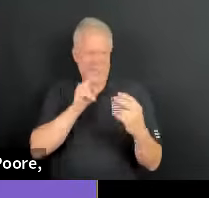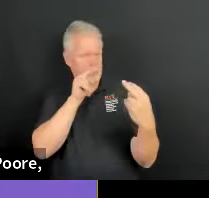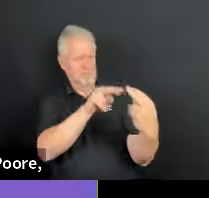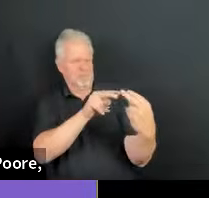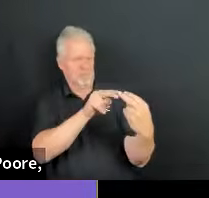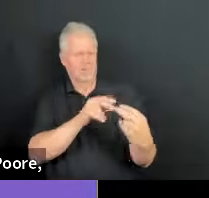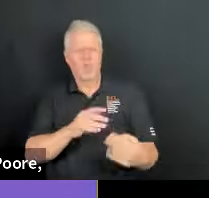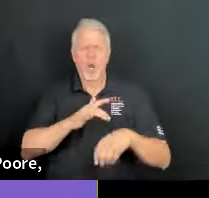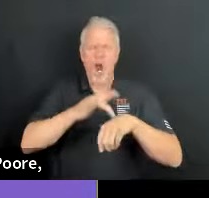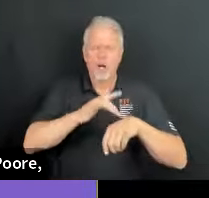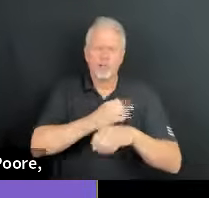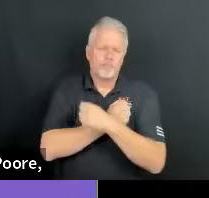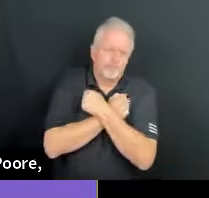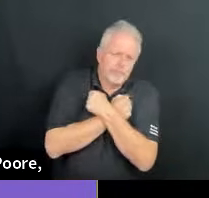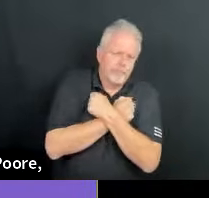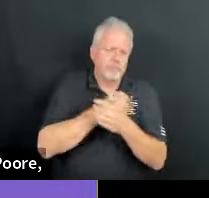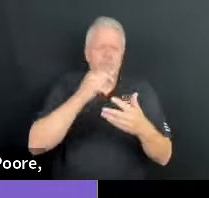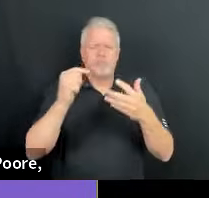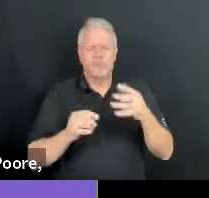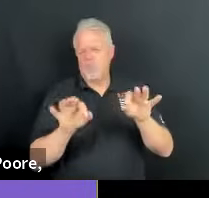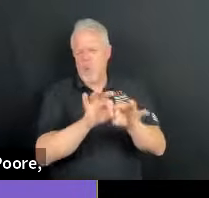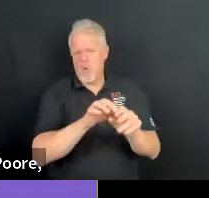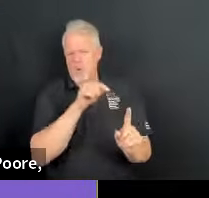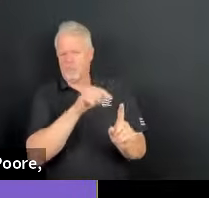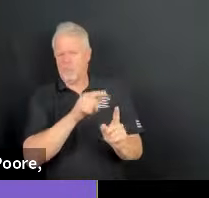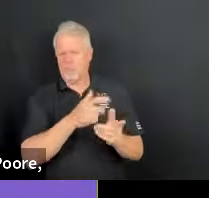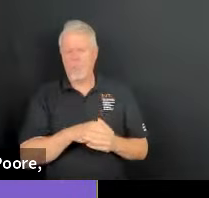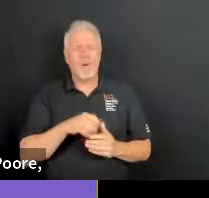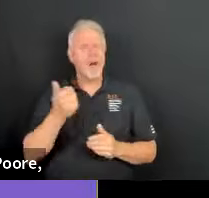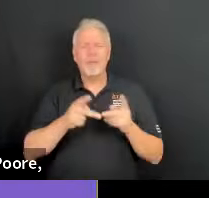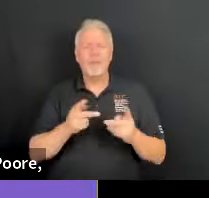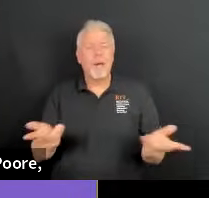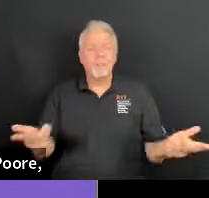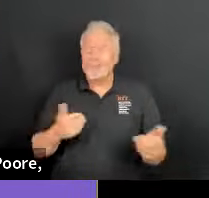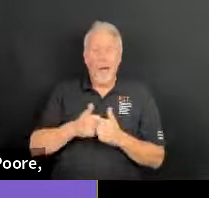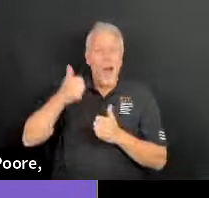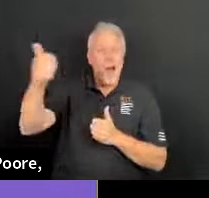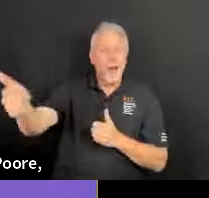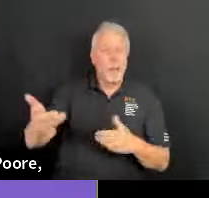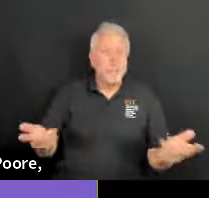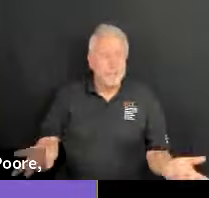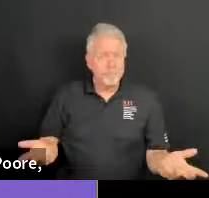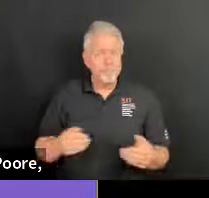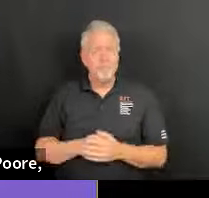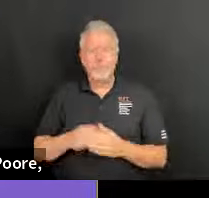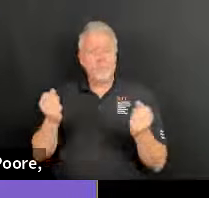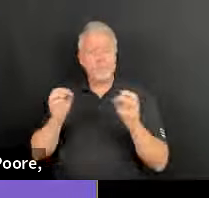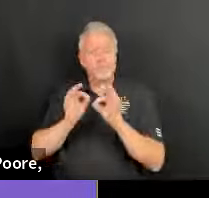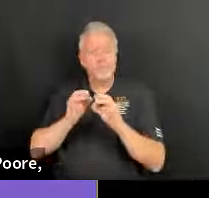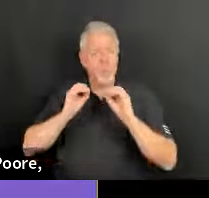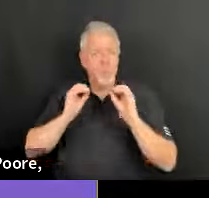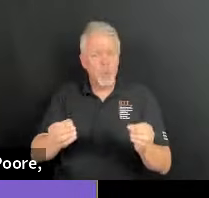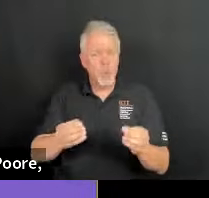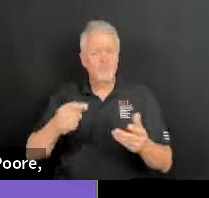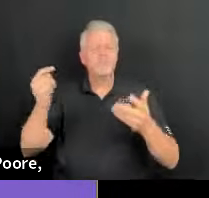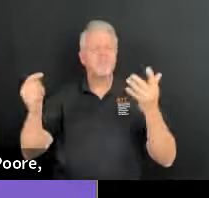to face-to-face interactions, because I do think it's important to have that empathy included during these kinds of